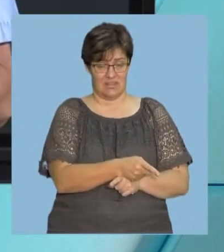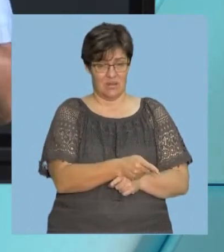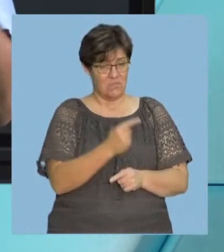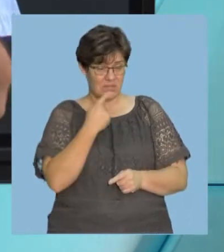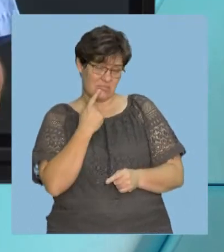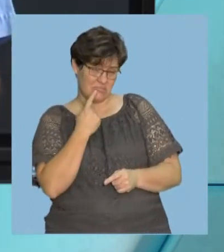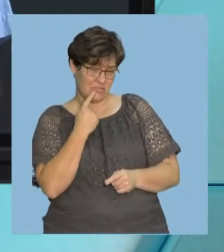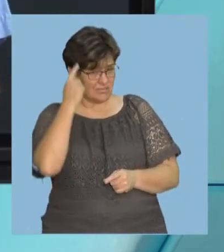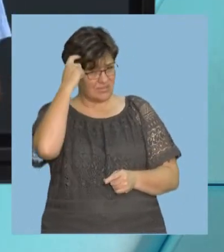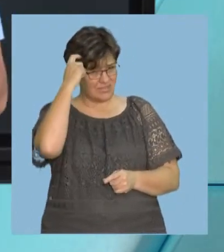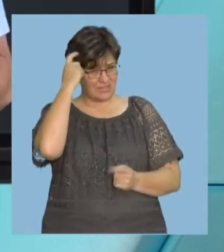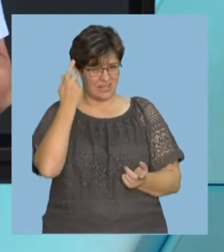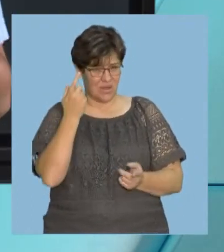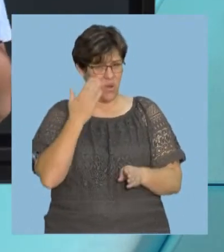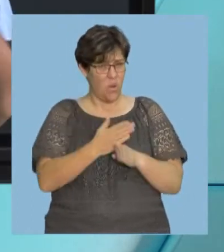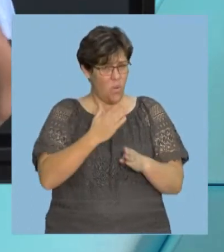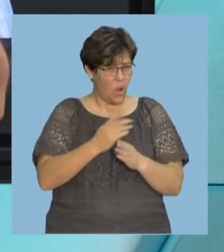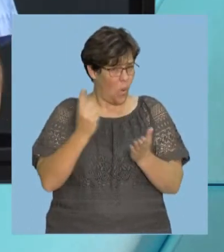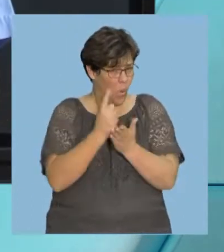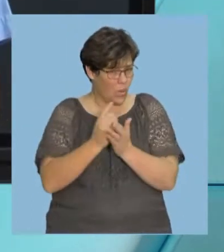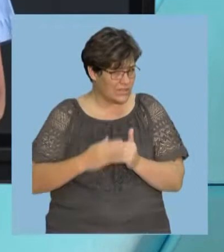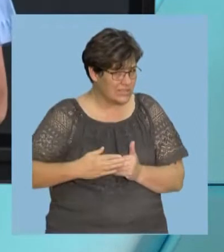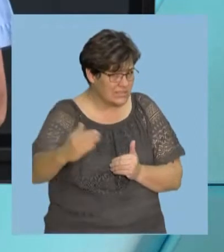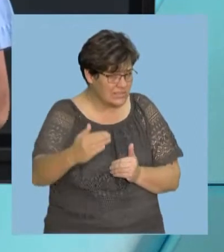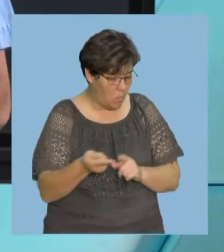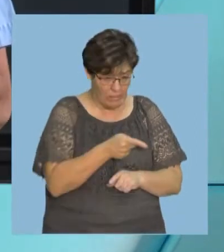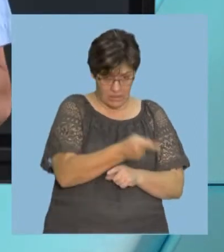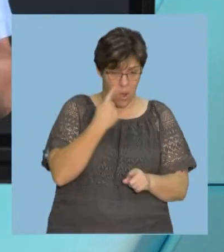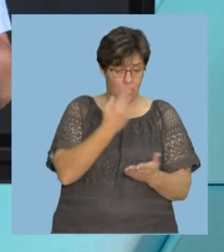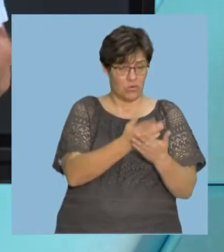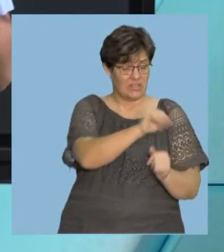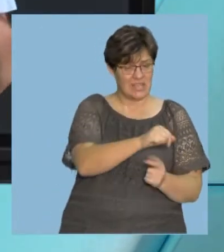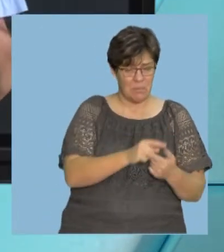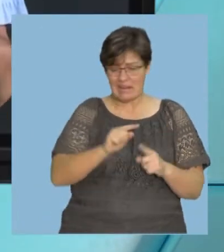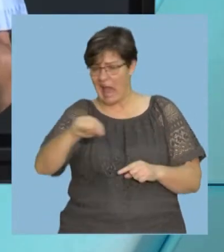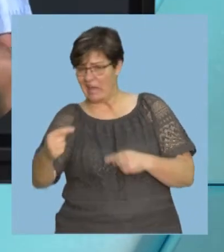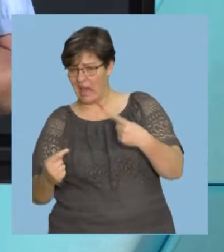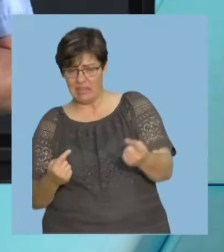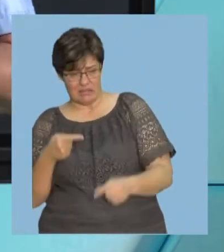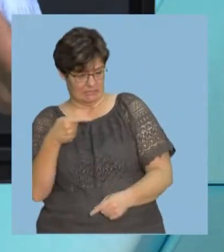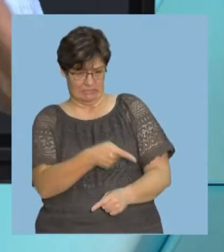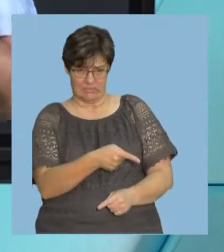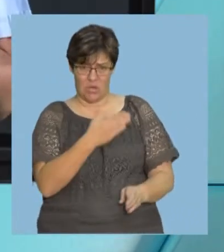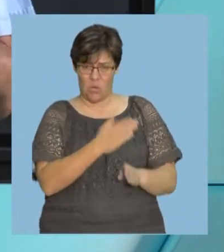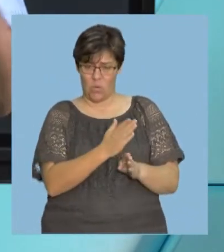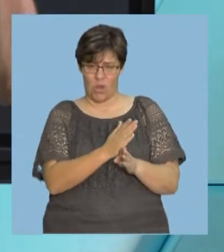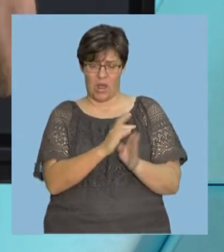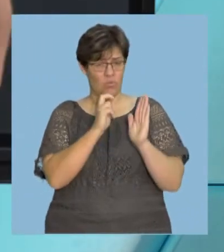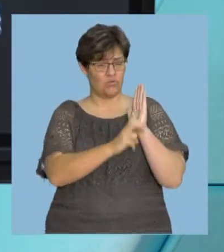sure and ask the question, will it work all the time? Are there some situations when